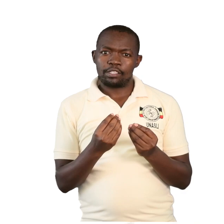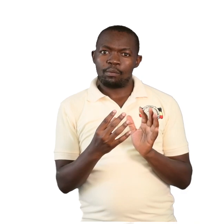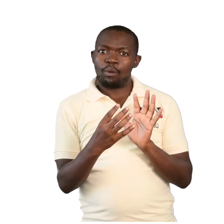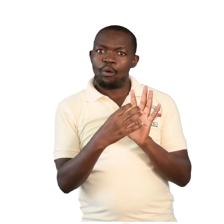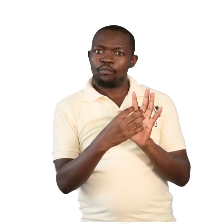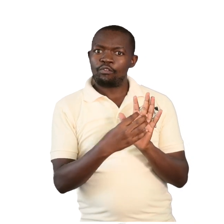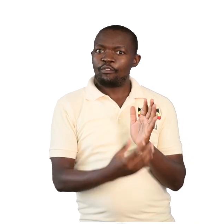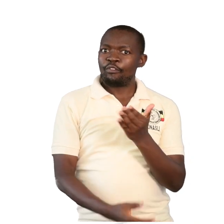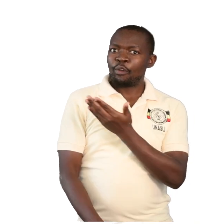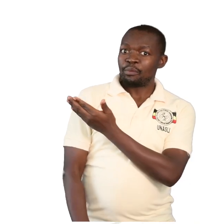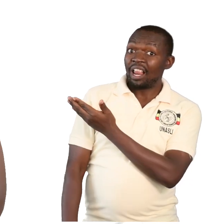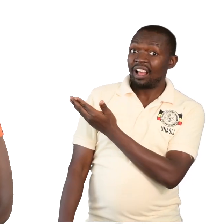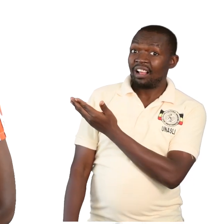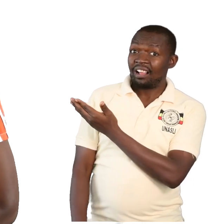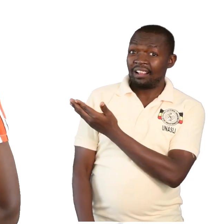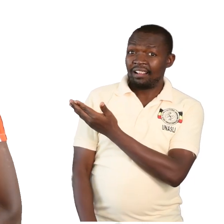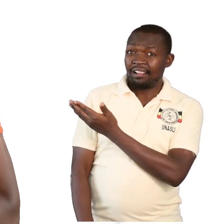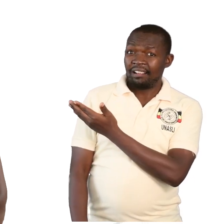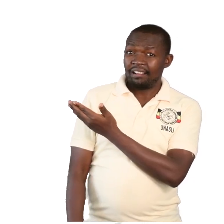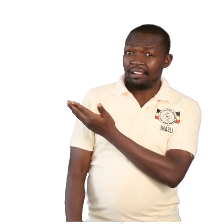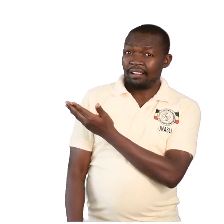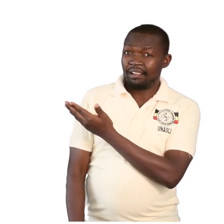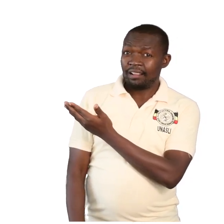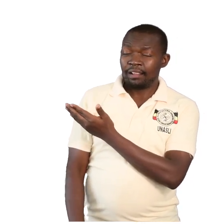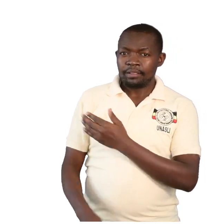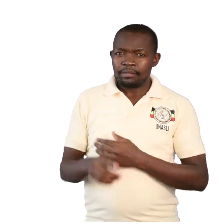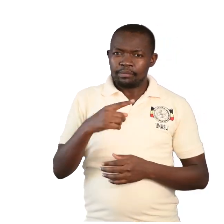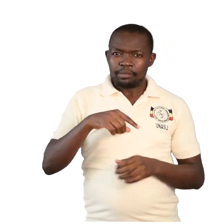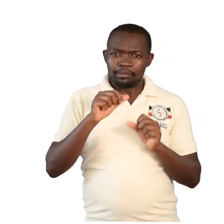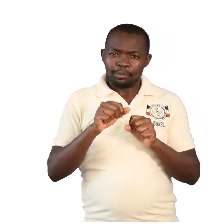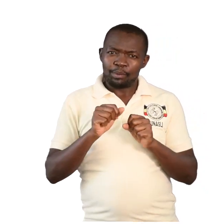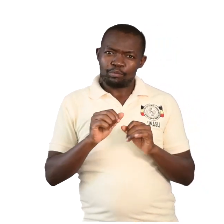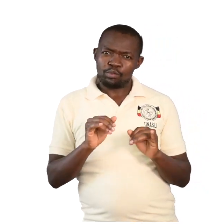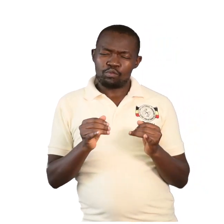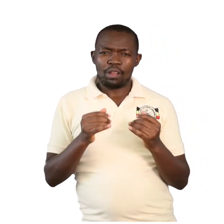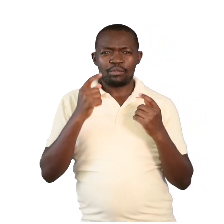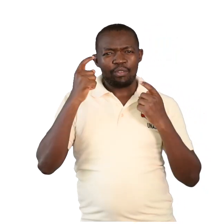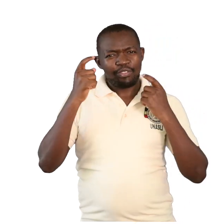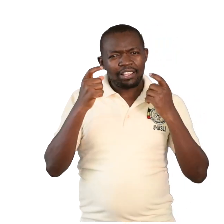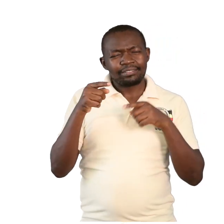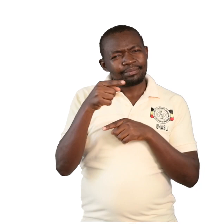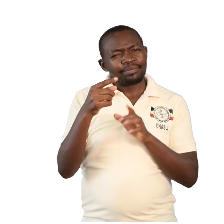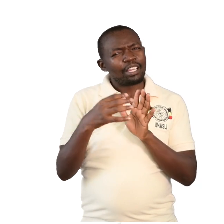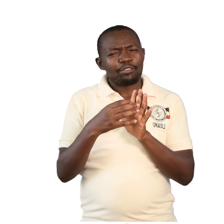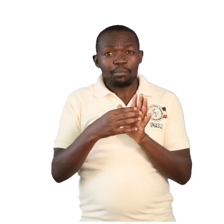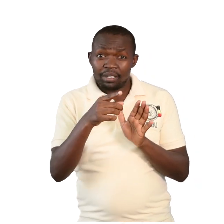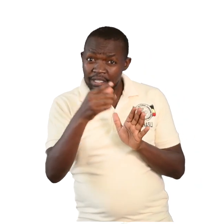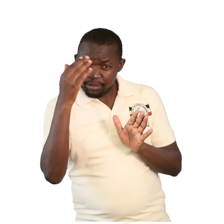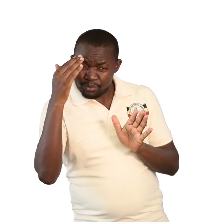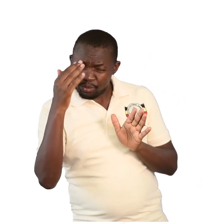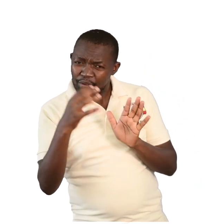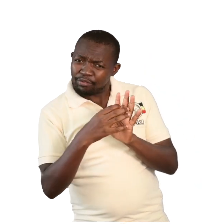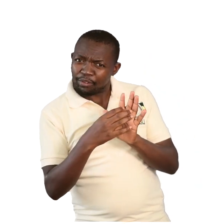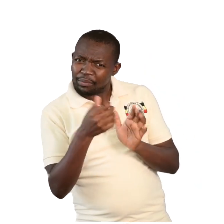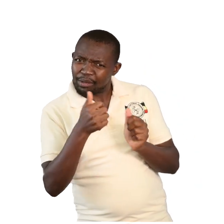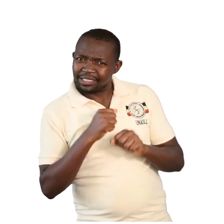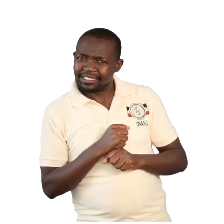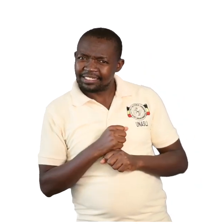You have to follow a simple formula. Can we try to think about that formula? Do you know what this formula